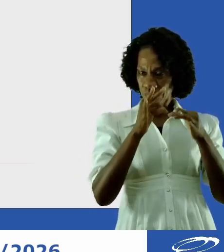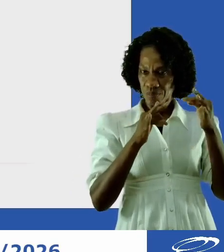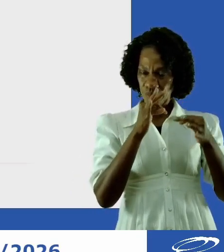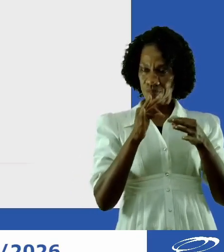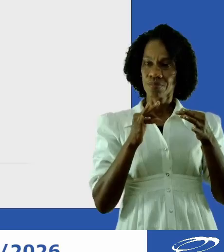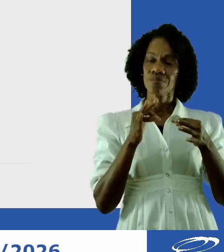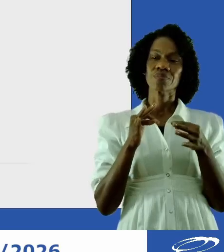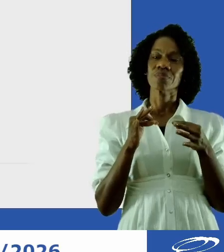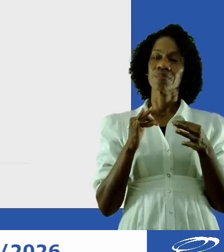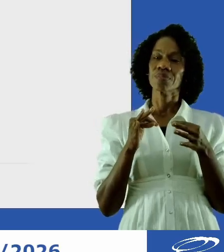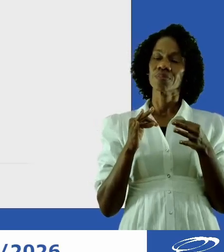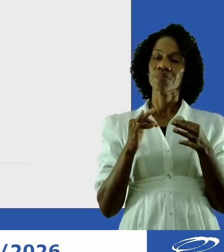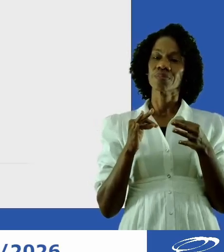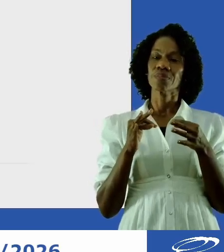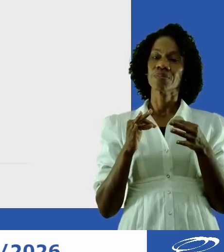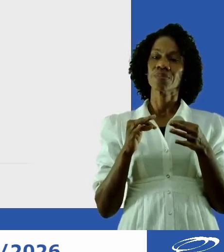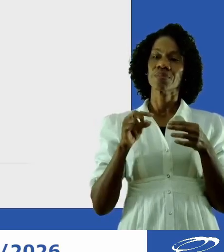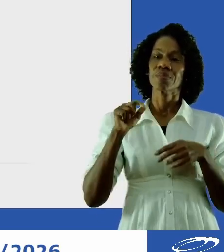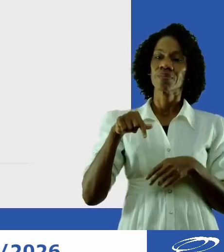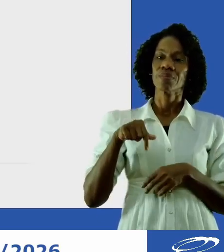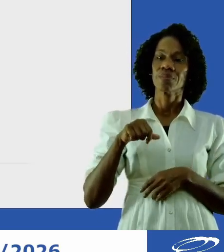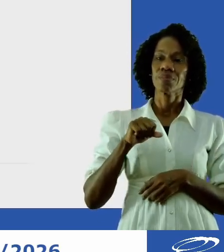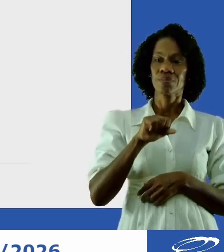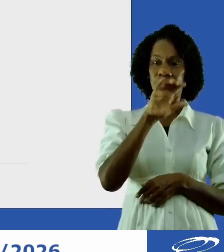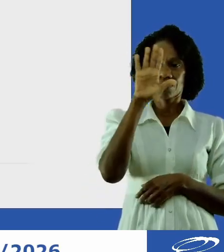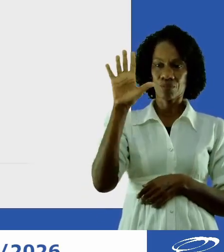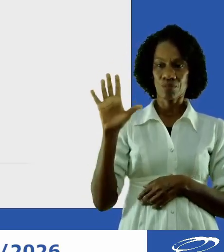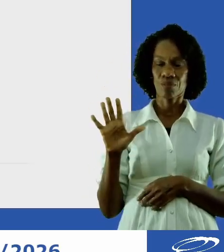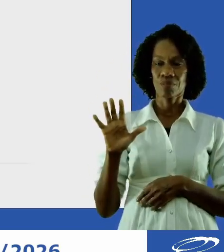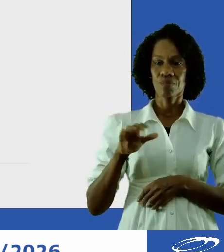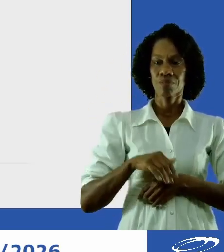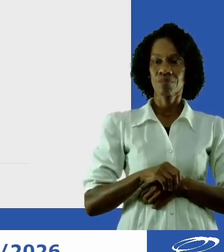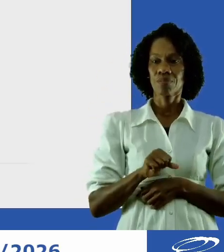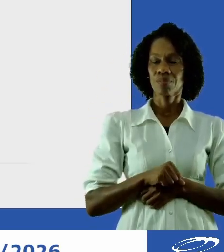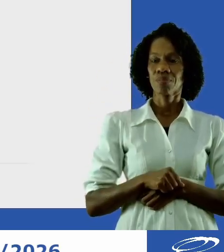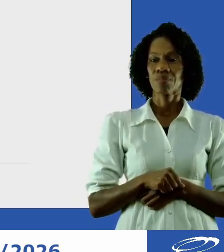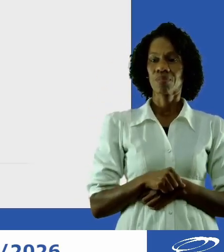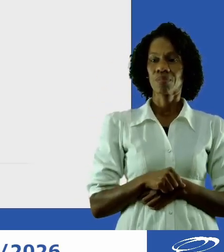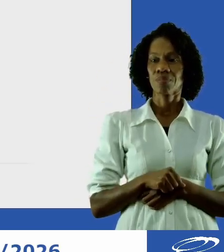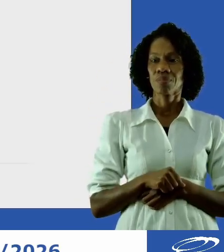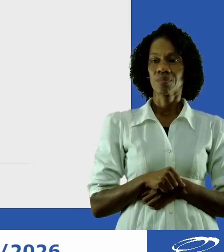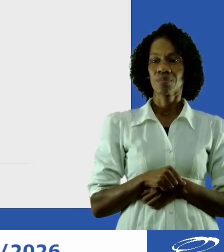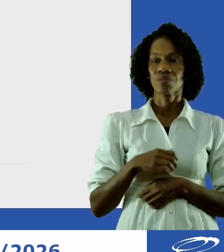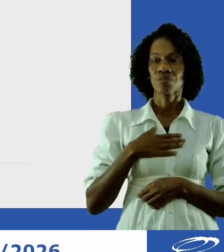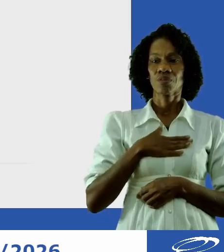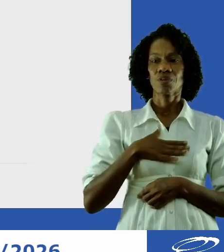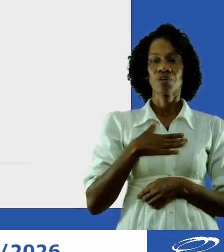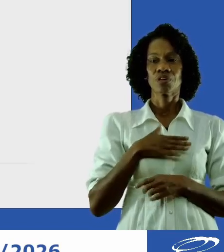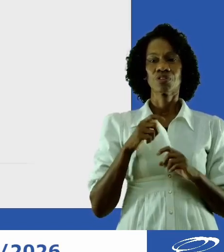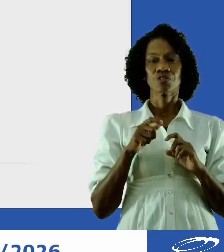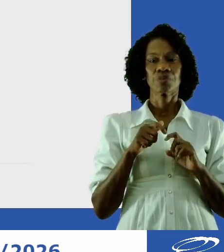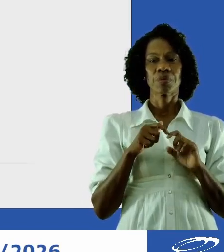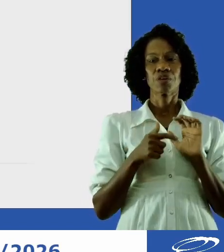suppressive therapy, that mainly the majority of papers from Europe addressing this suppressive therapy